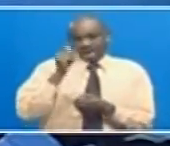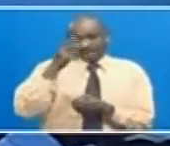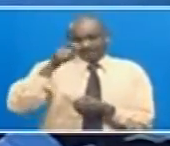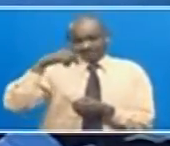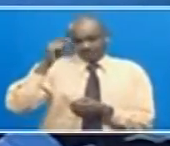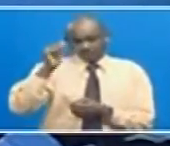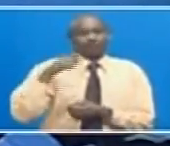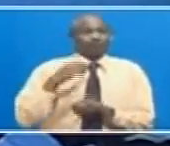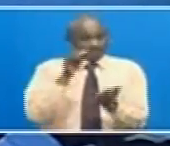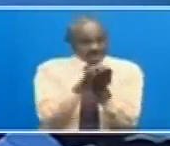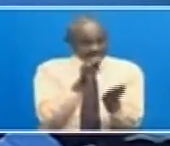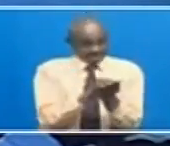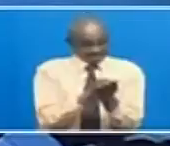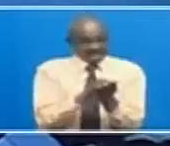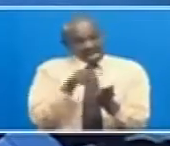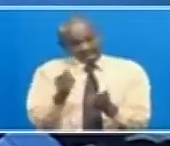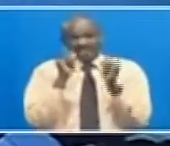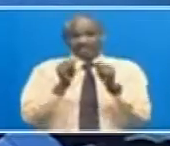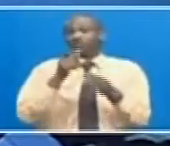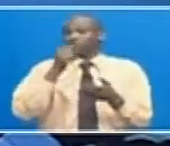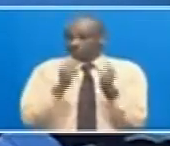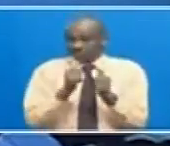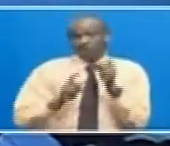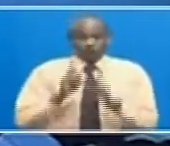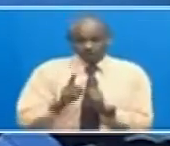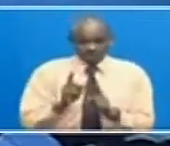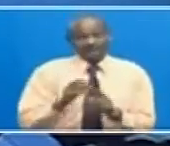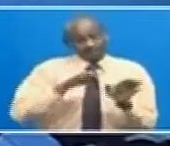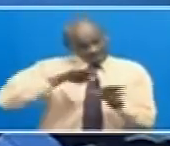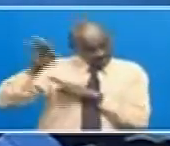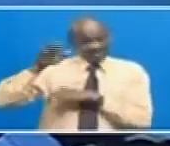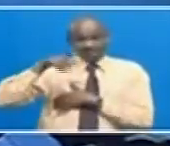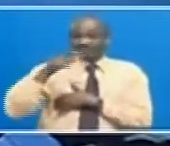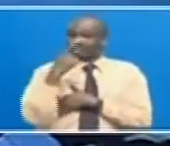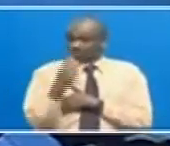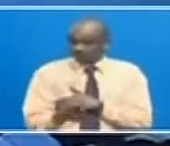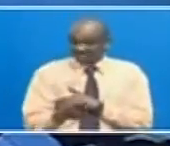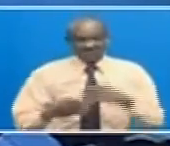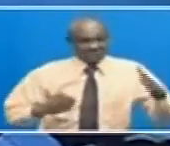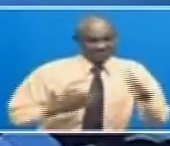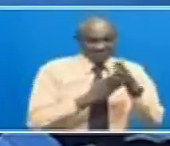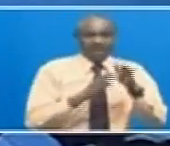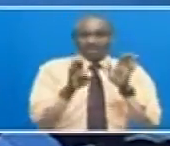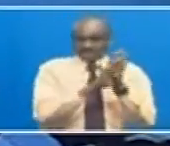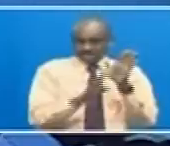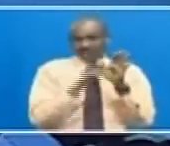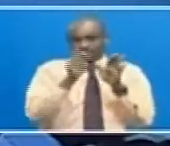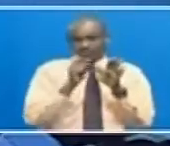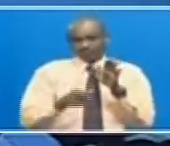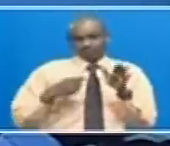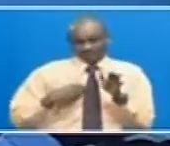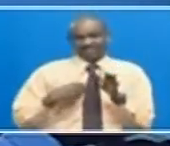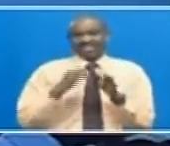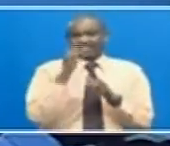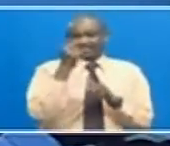banks. The other news coming in from Parliament is that Parliament has actually rejected the bill that is set to cap